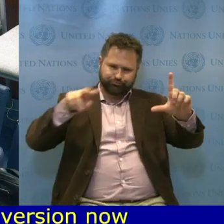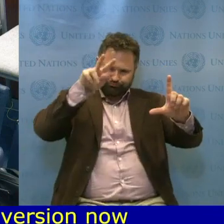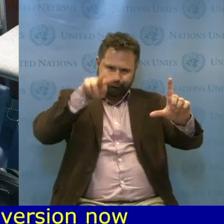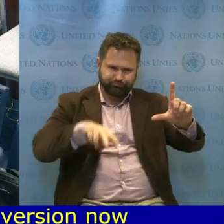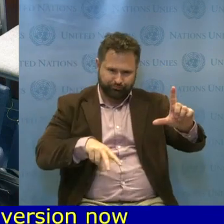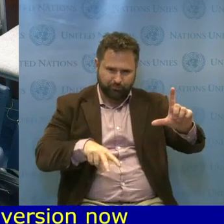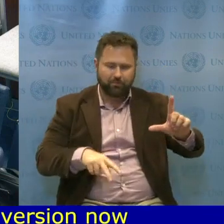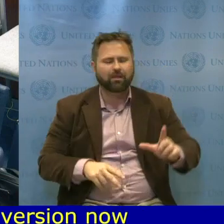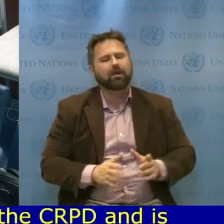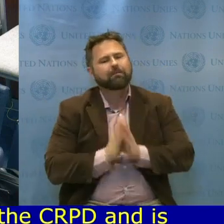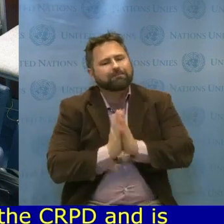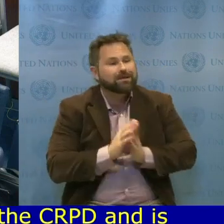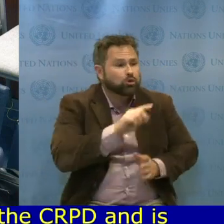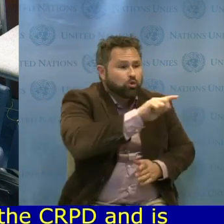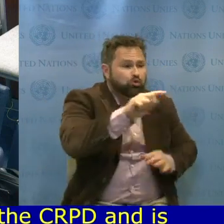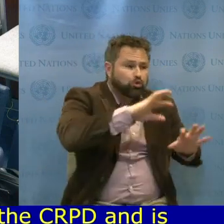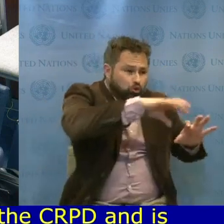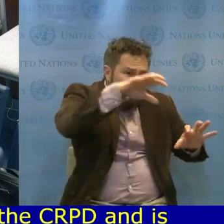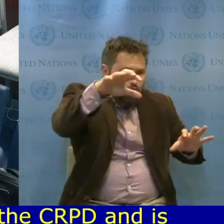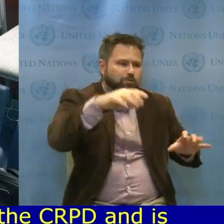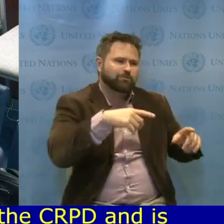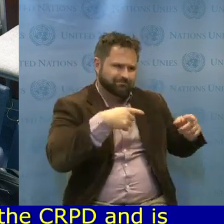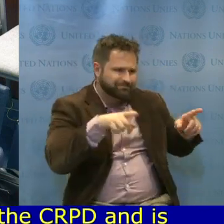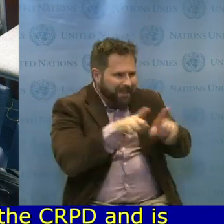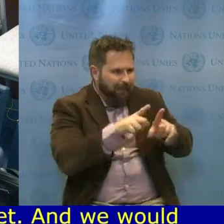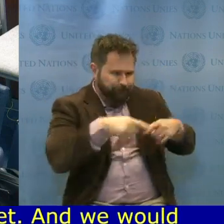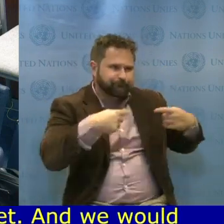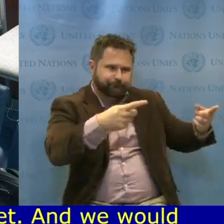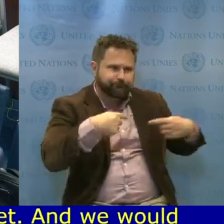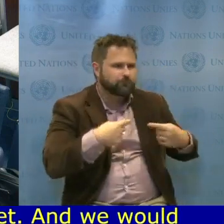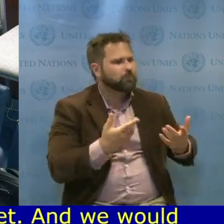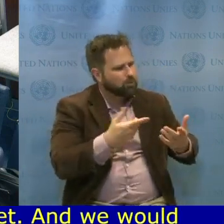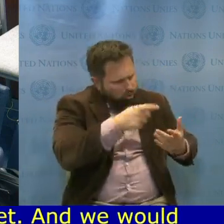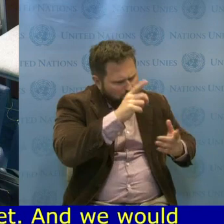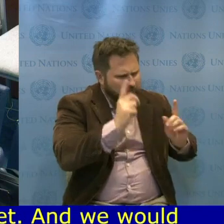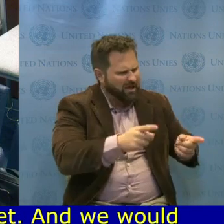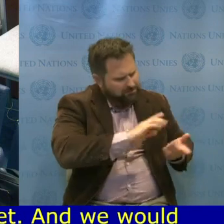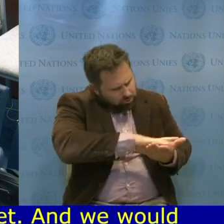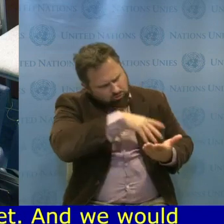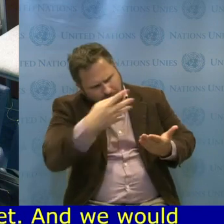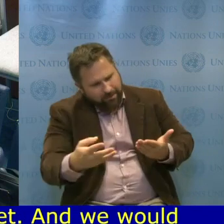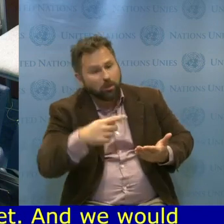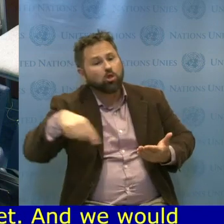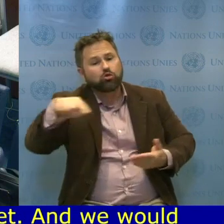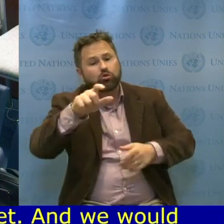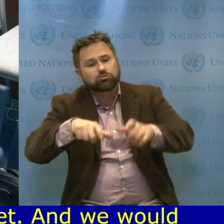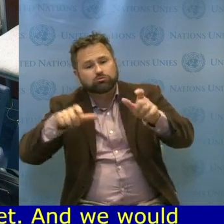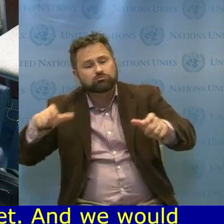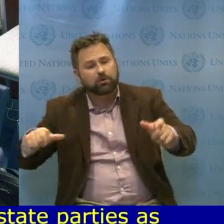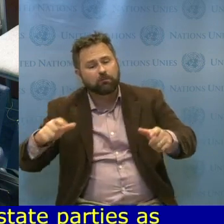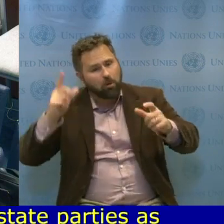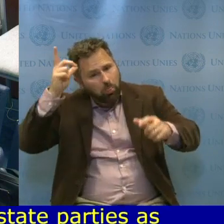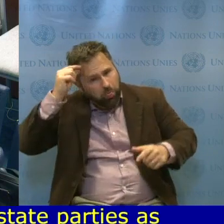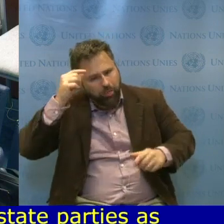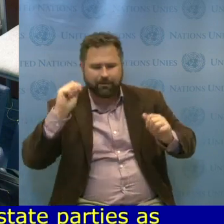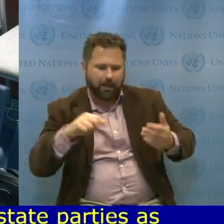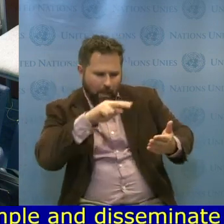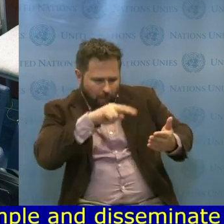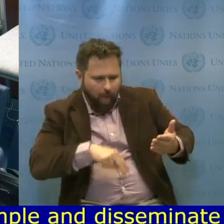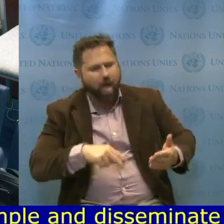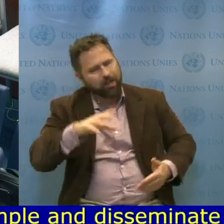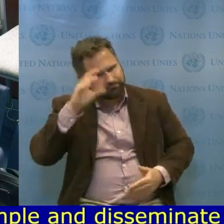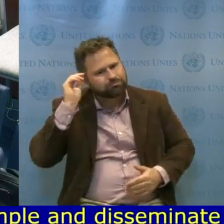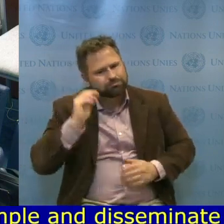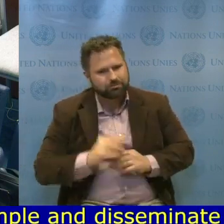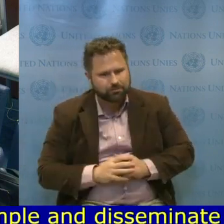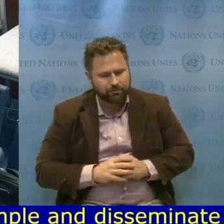could follow this example and disseminate the complete CRPD to everybody. Finally, Madam President, let me add that Austria warmly welcomes the